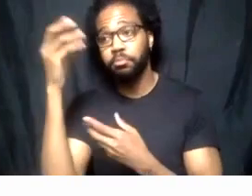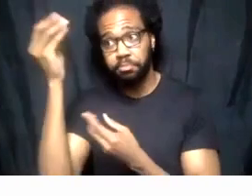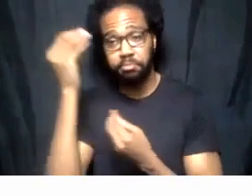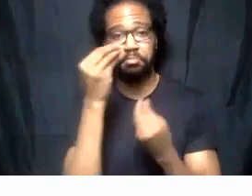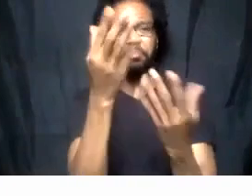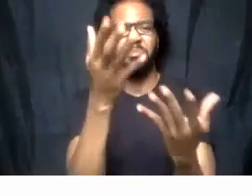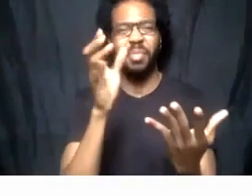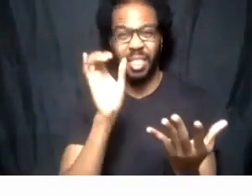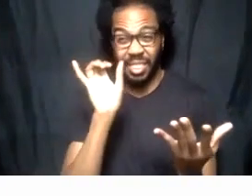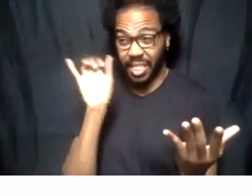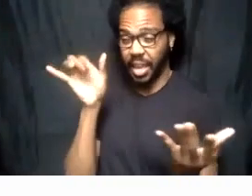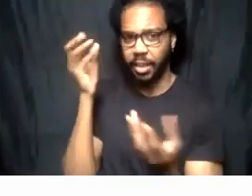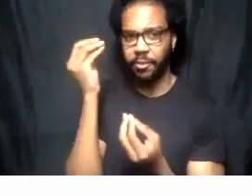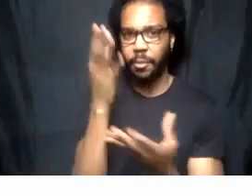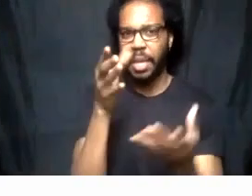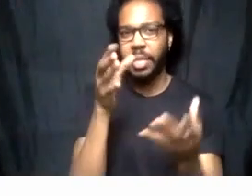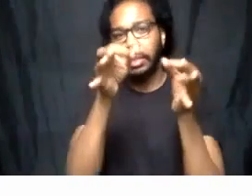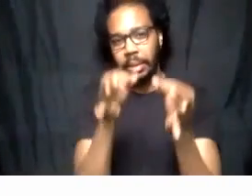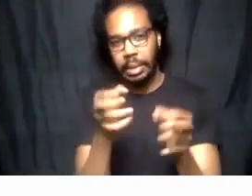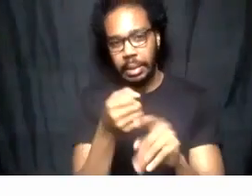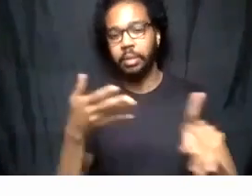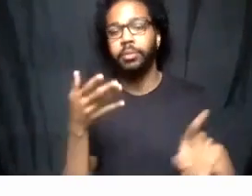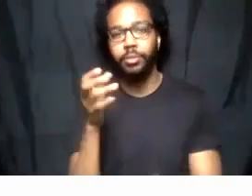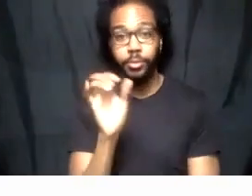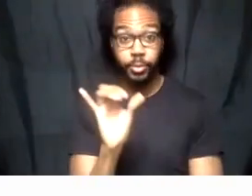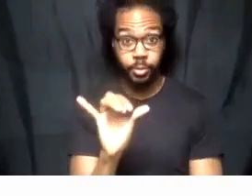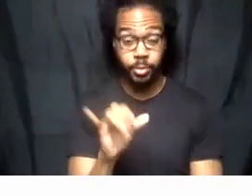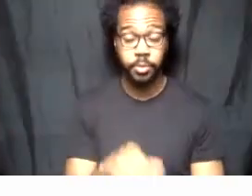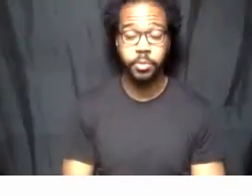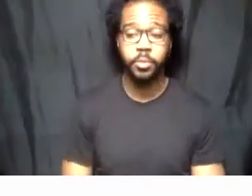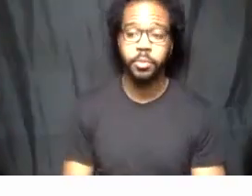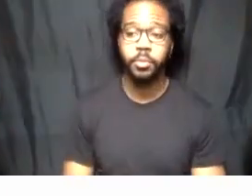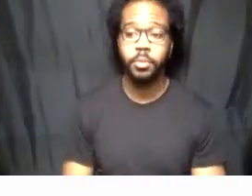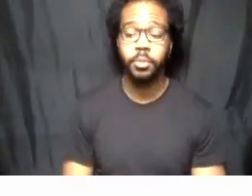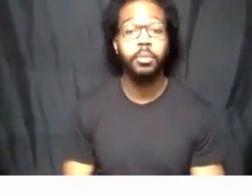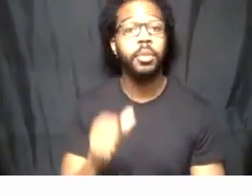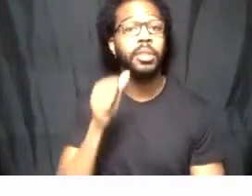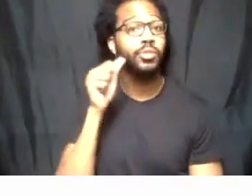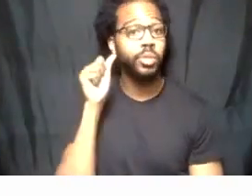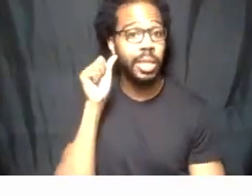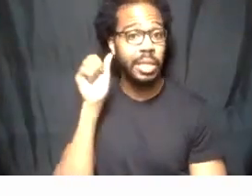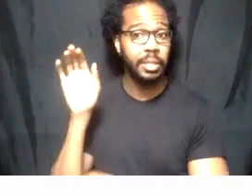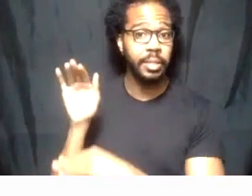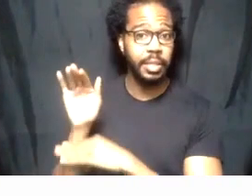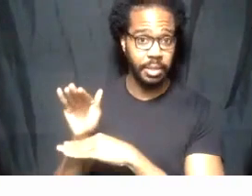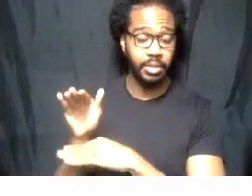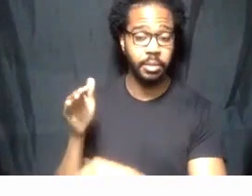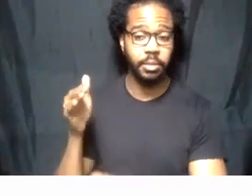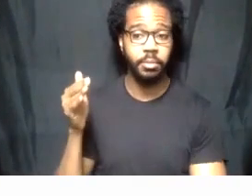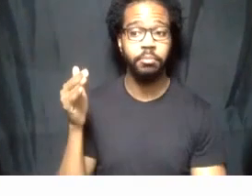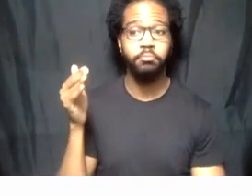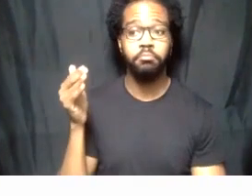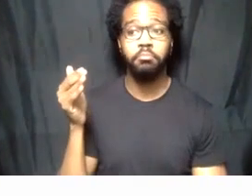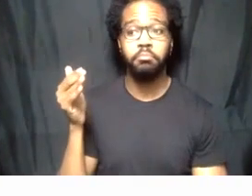down a different way as well. As of yesterday evening, there